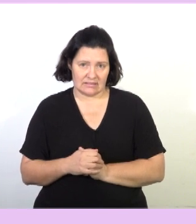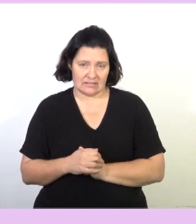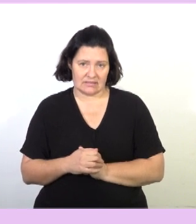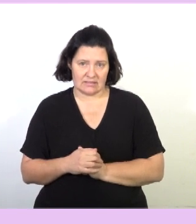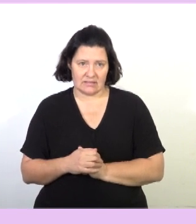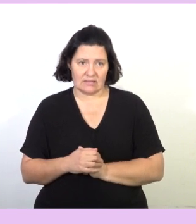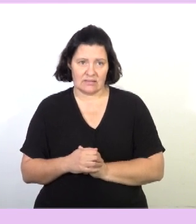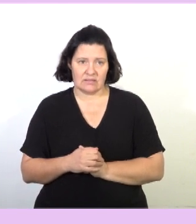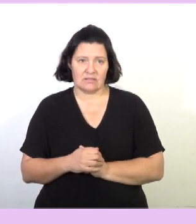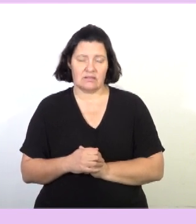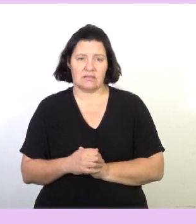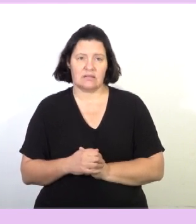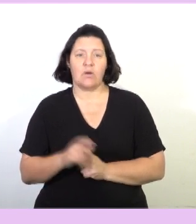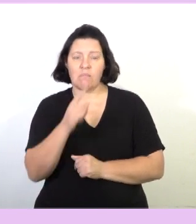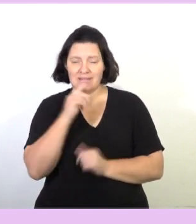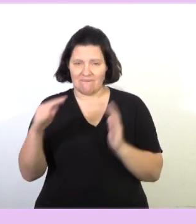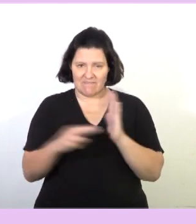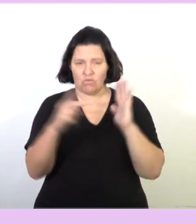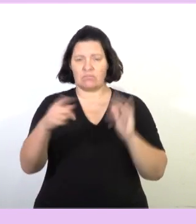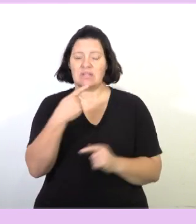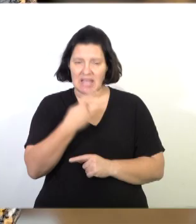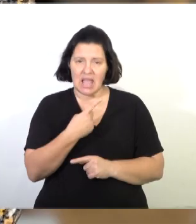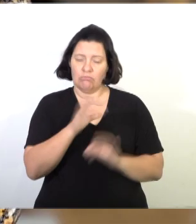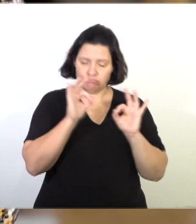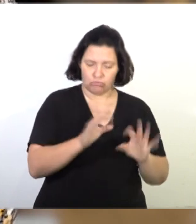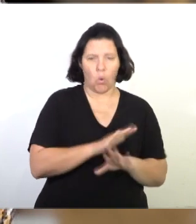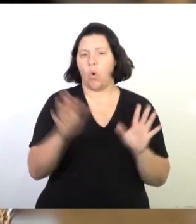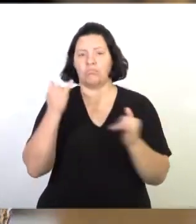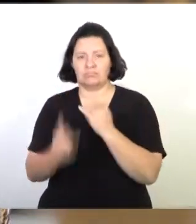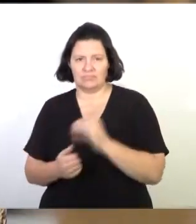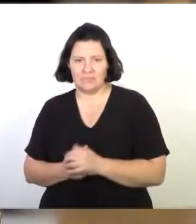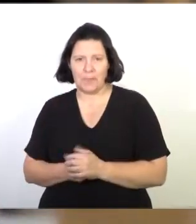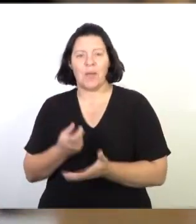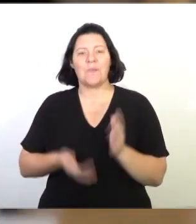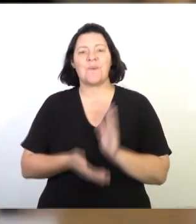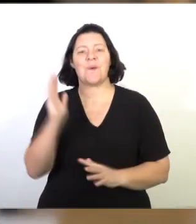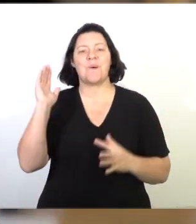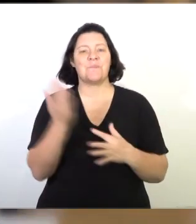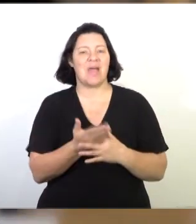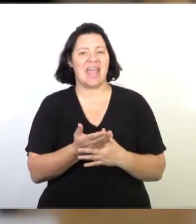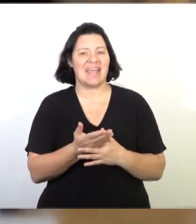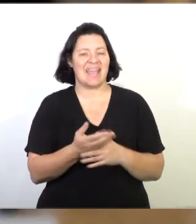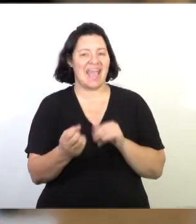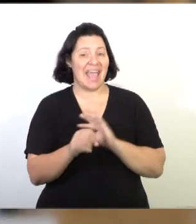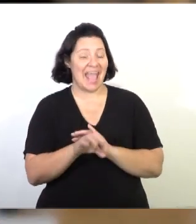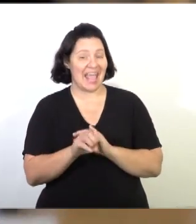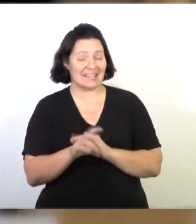your verification, validate your verification. Okay, guys, let's go for an ad break.